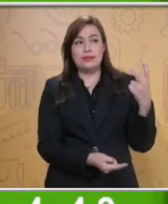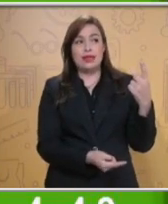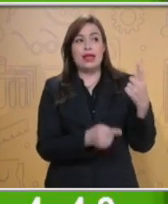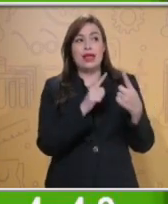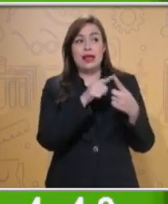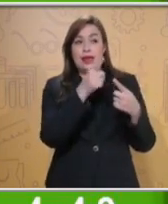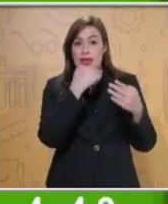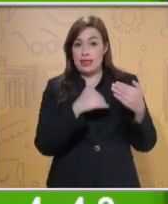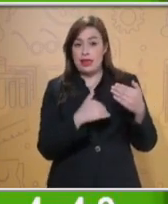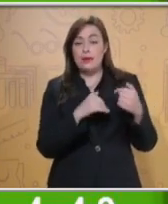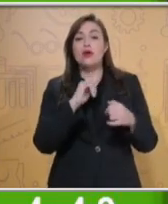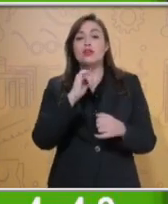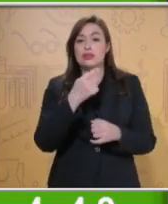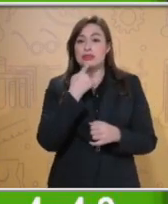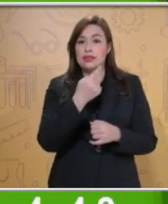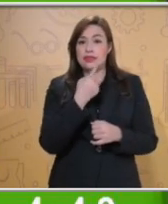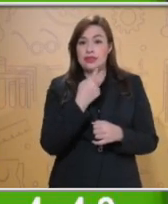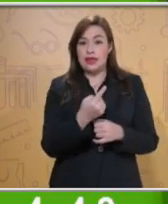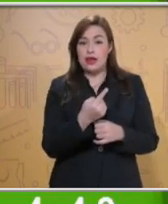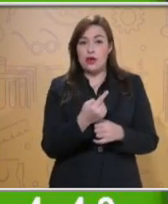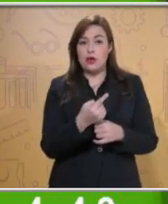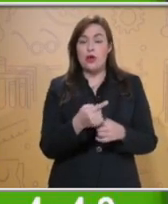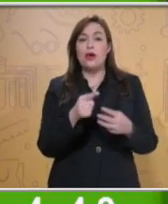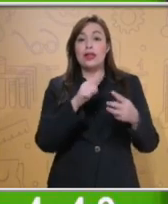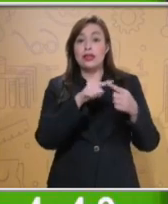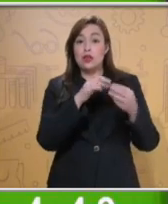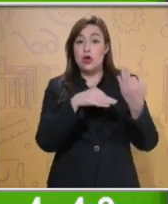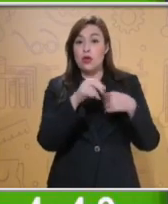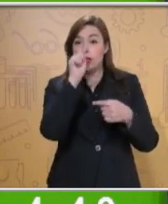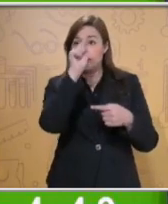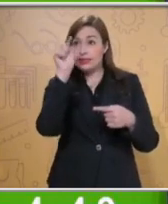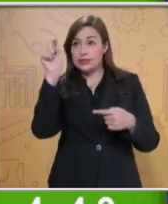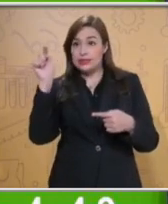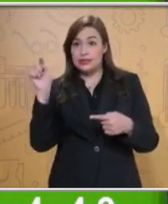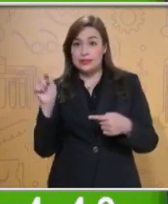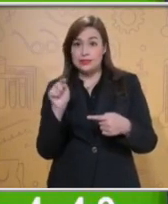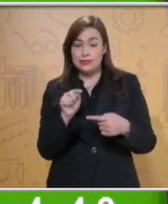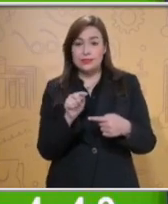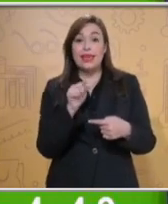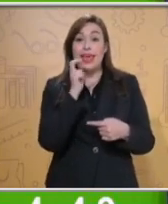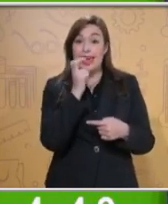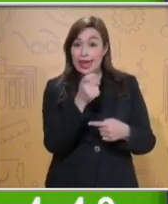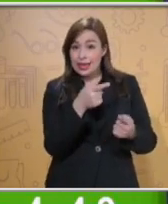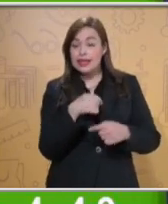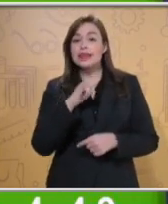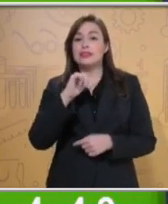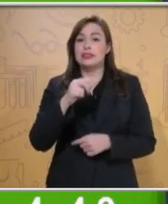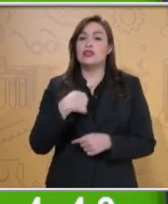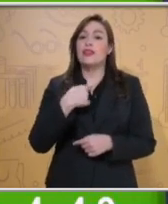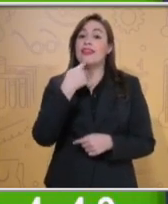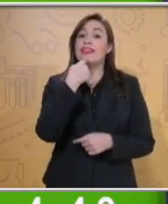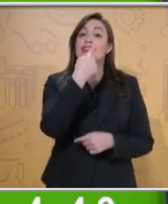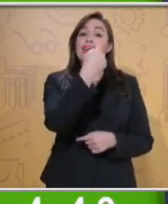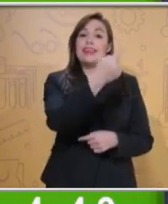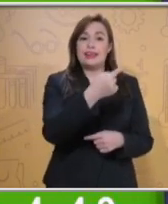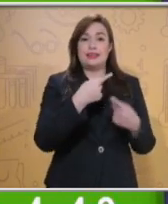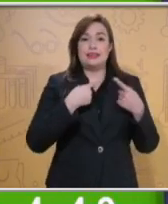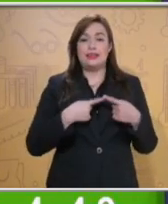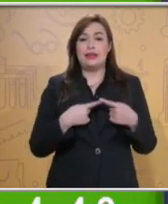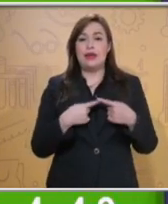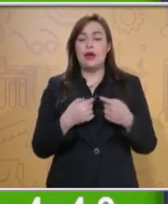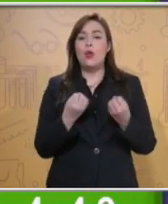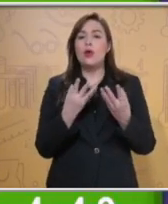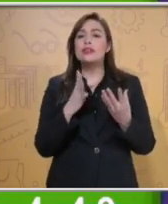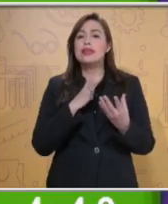dialogue. Also this one, this one, this one, and this one. Okay, so I have